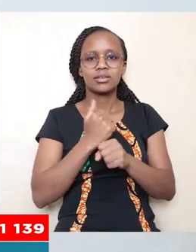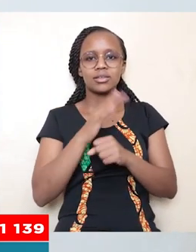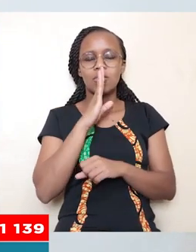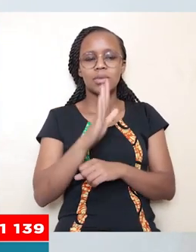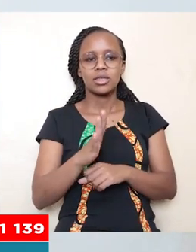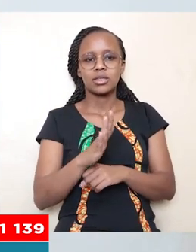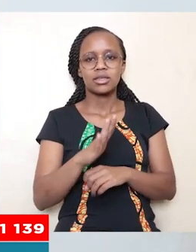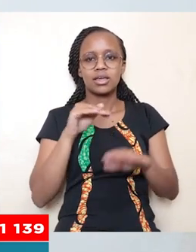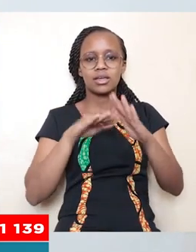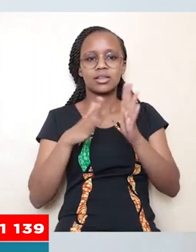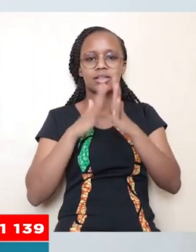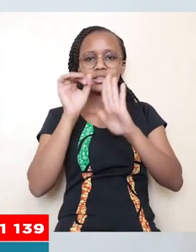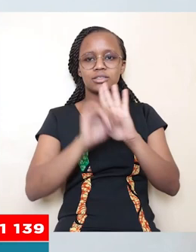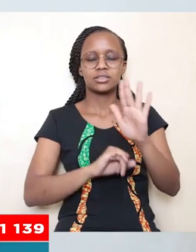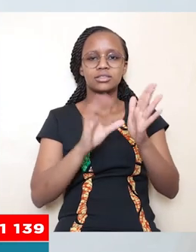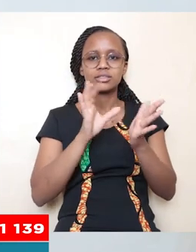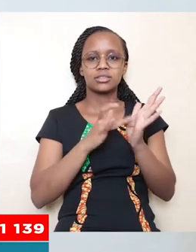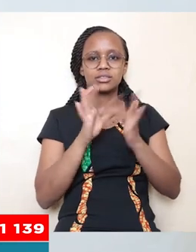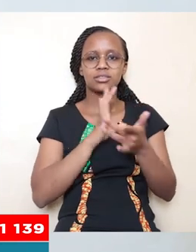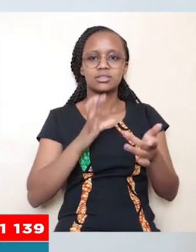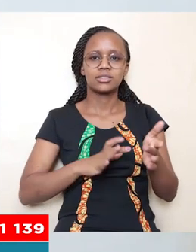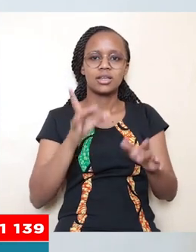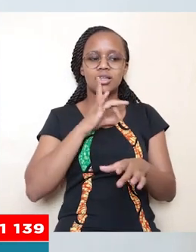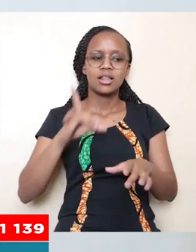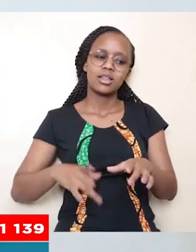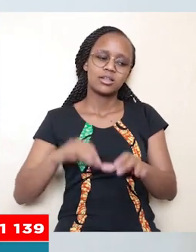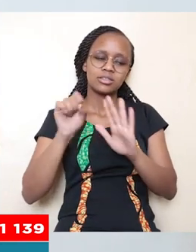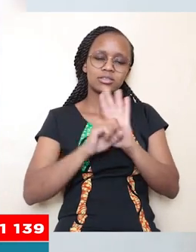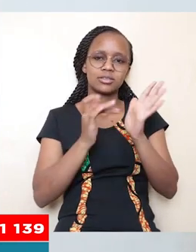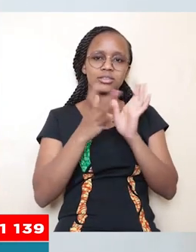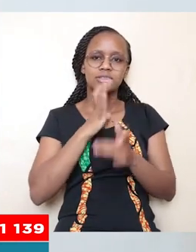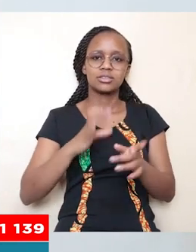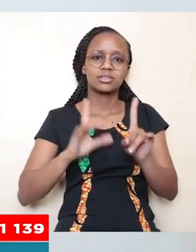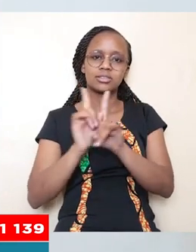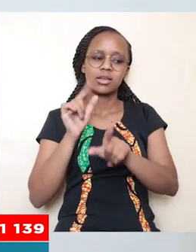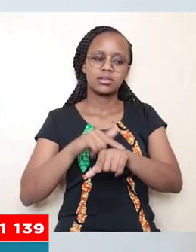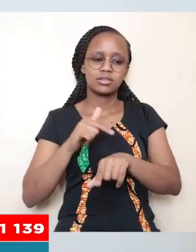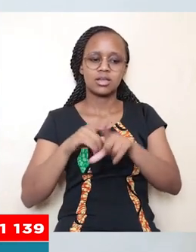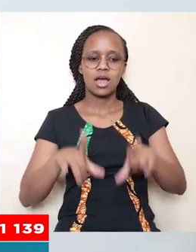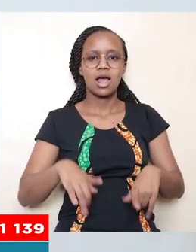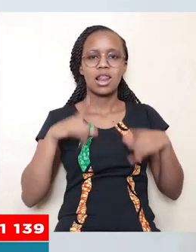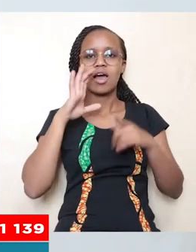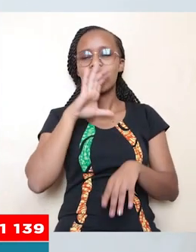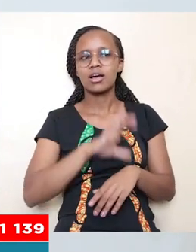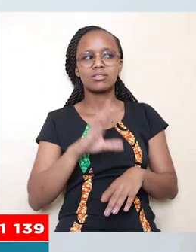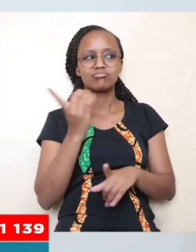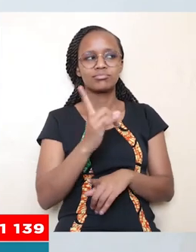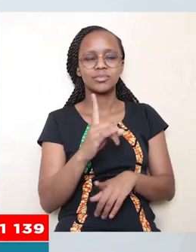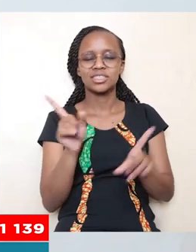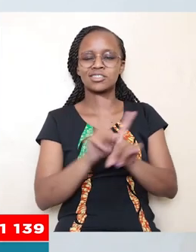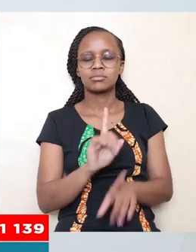be under the leadership of Jesus Christ and the lordship of Jesus Christ and at the same time live under a curse. Kwedagi